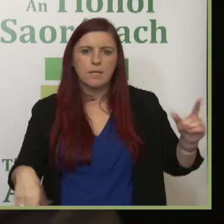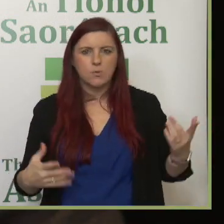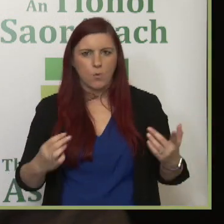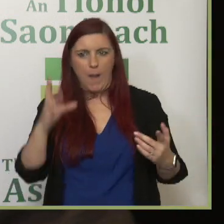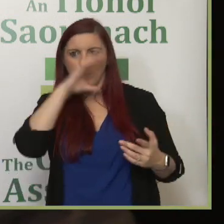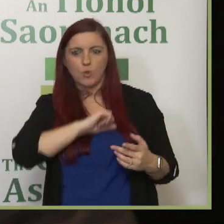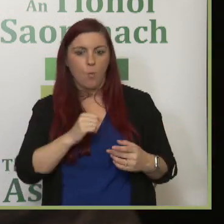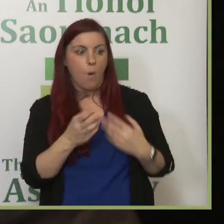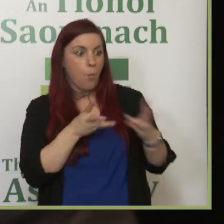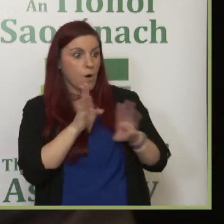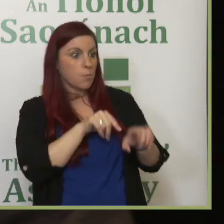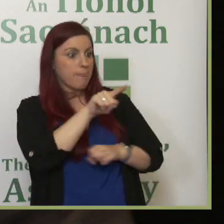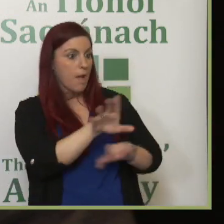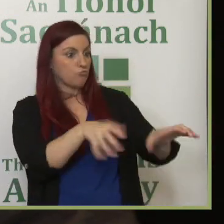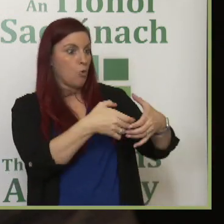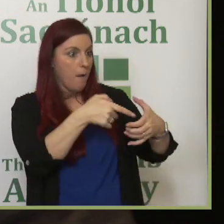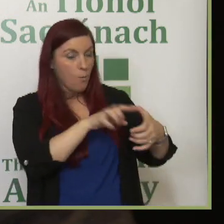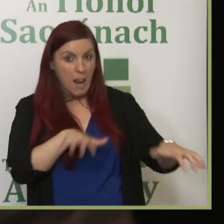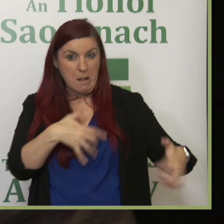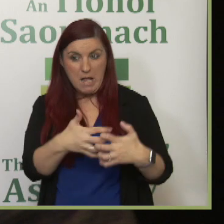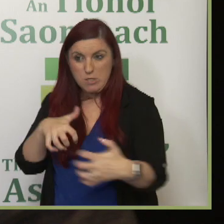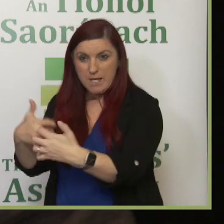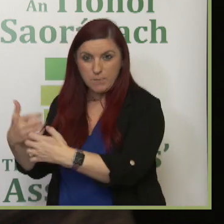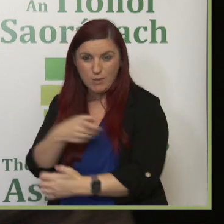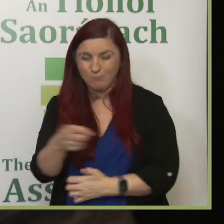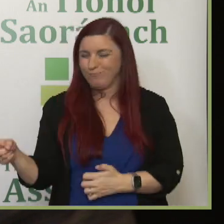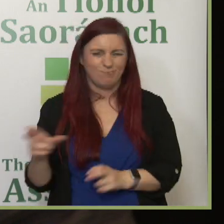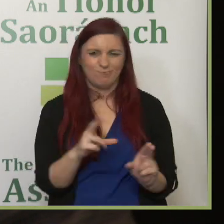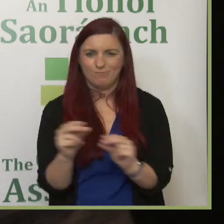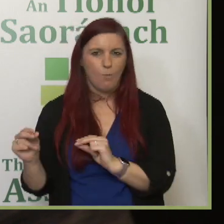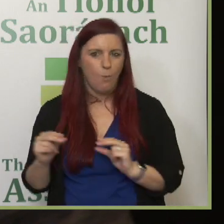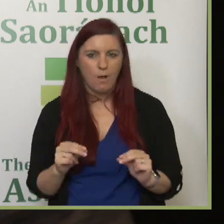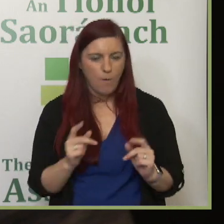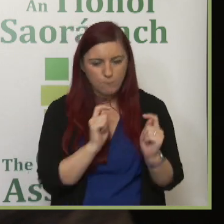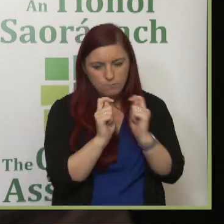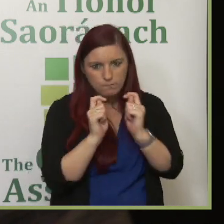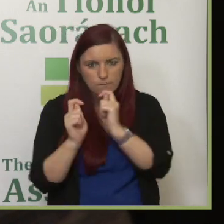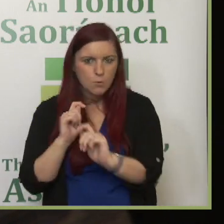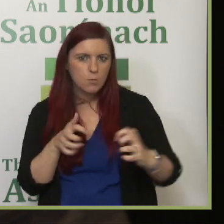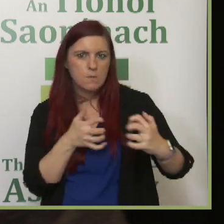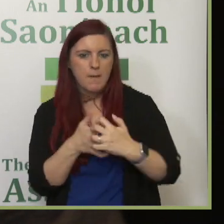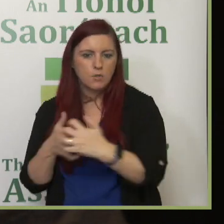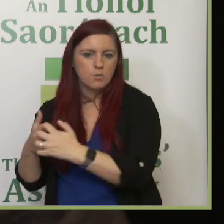And also, as I've made the point already, as our problems we face change rapidly, we need to ensure that our policies are appropriate to not